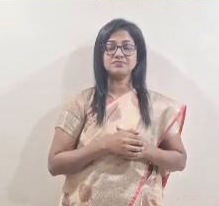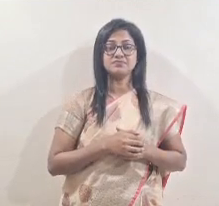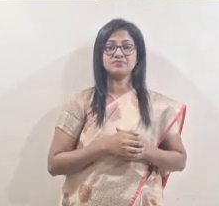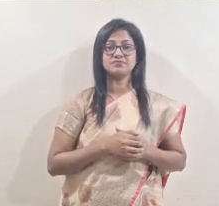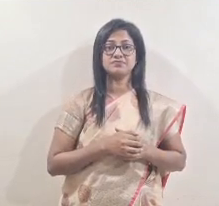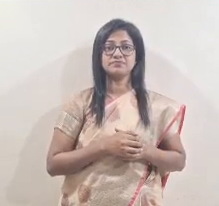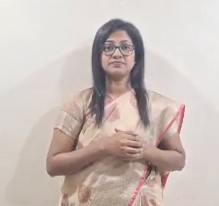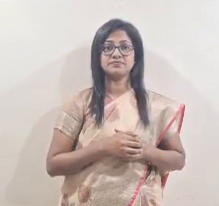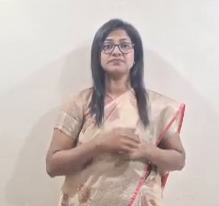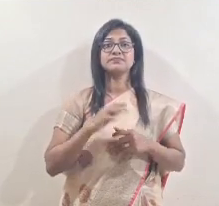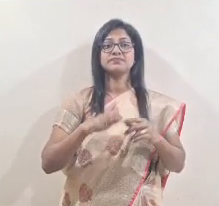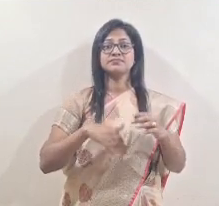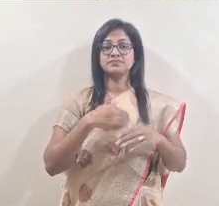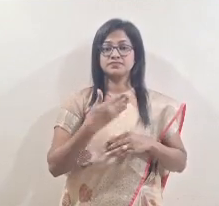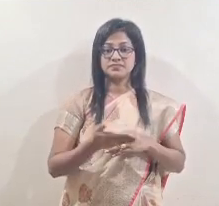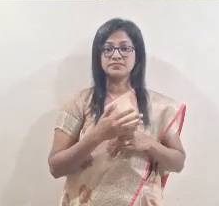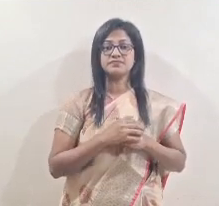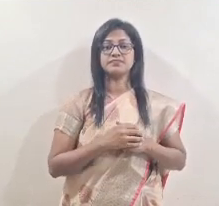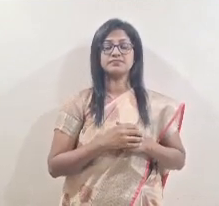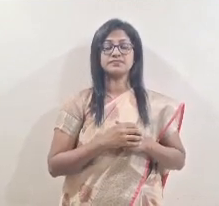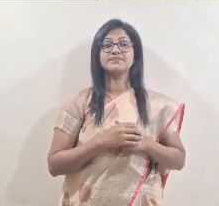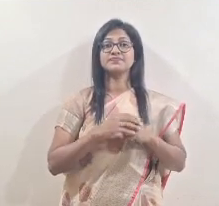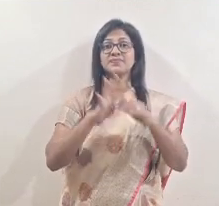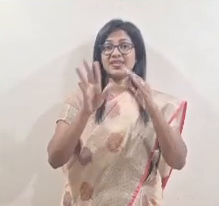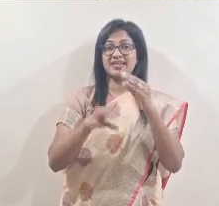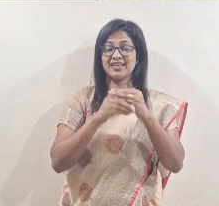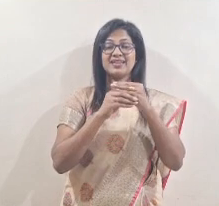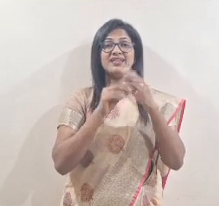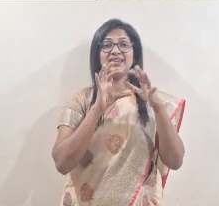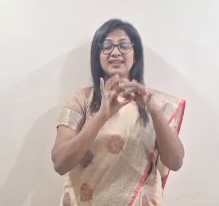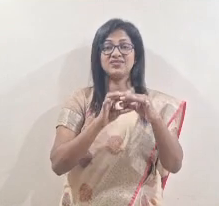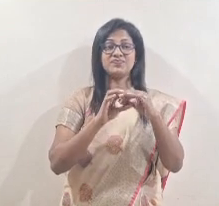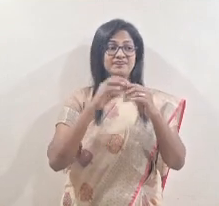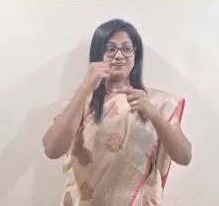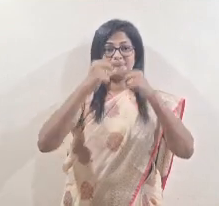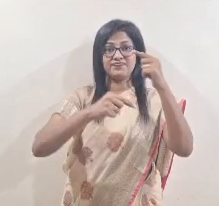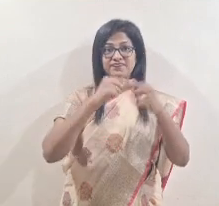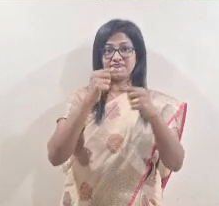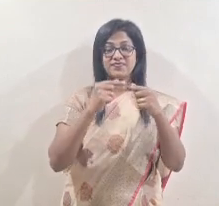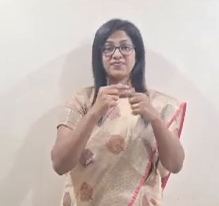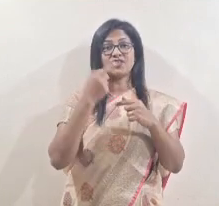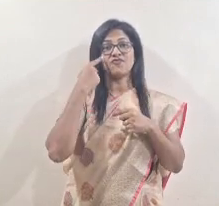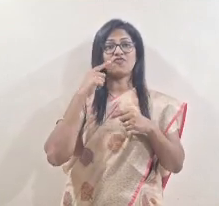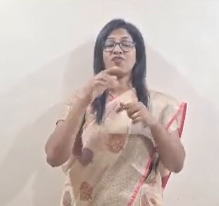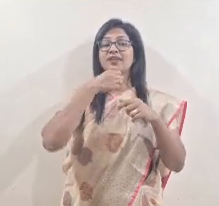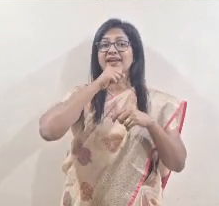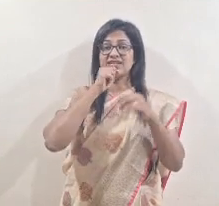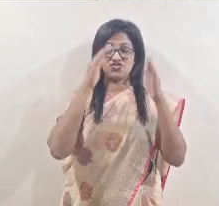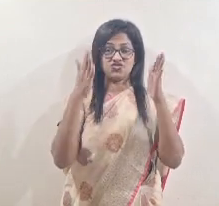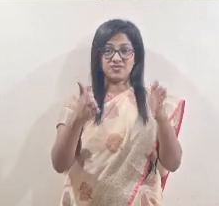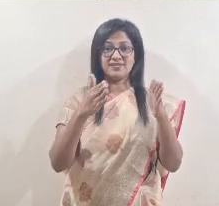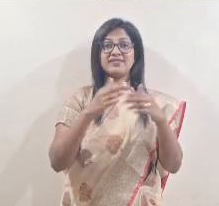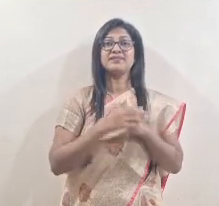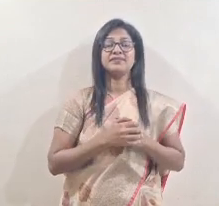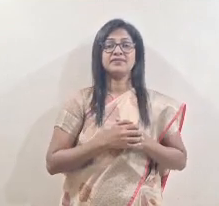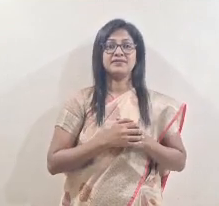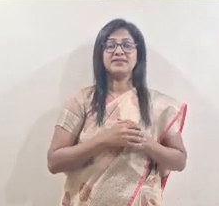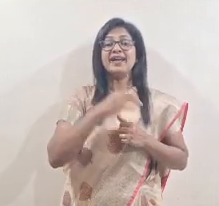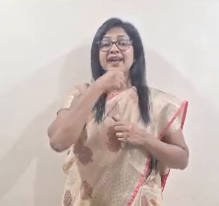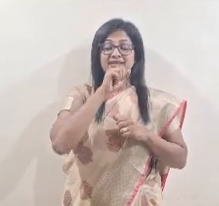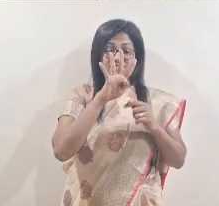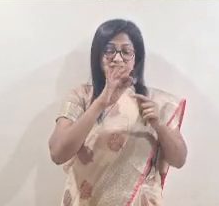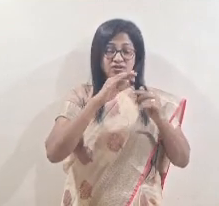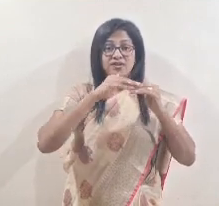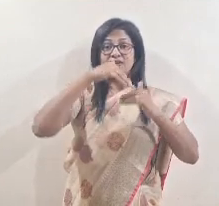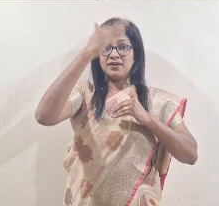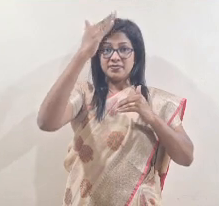to the attributes for ranking of the attributes for the age group. So above 40